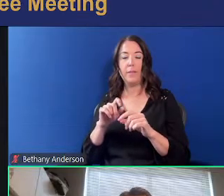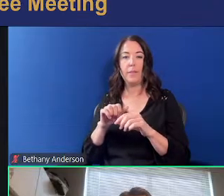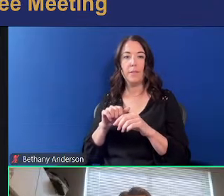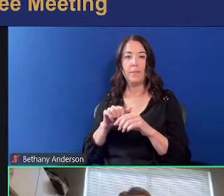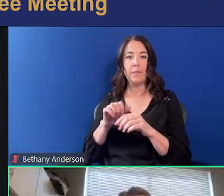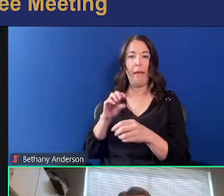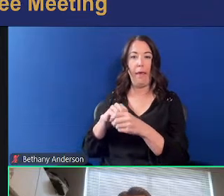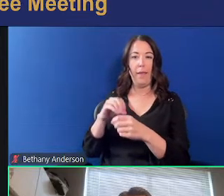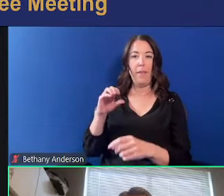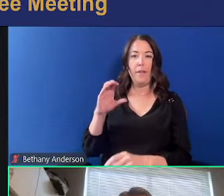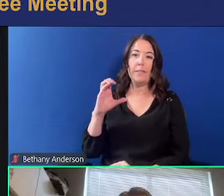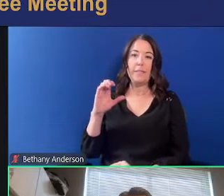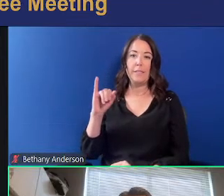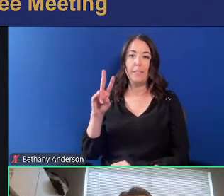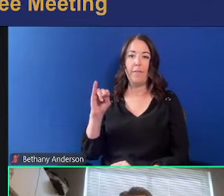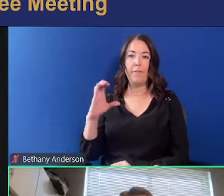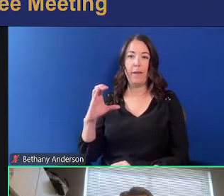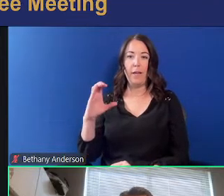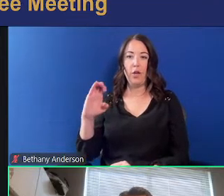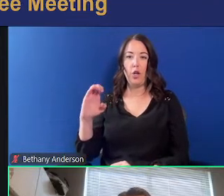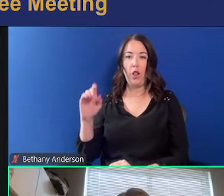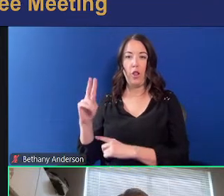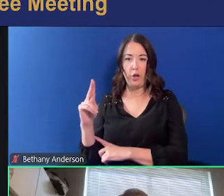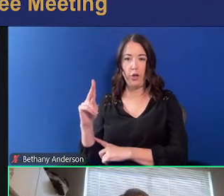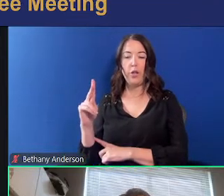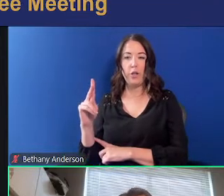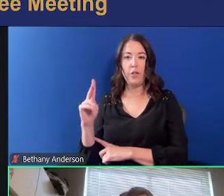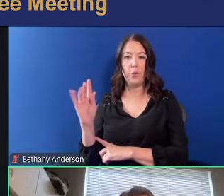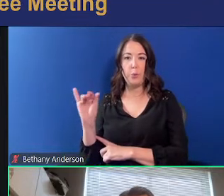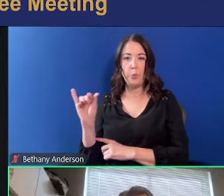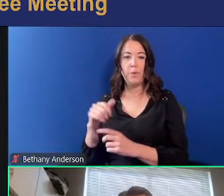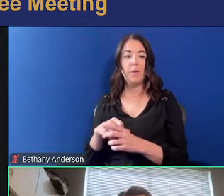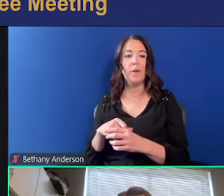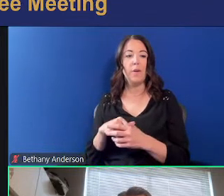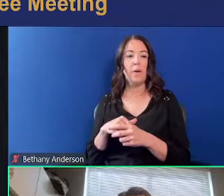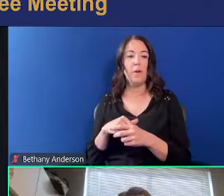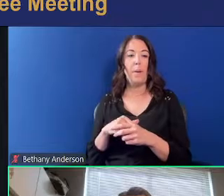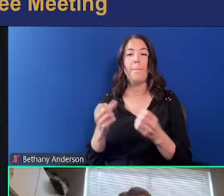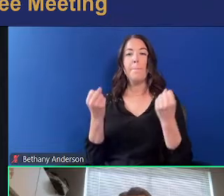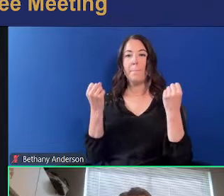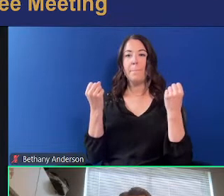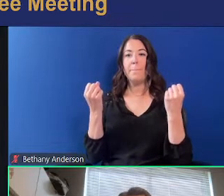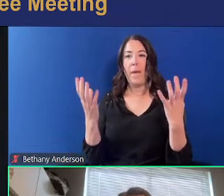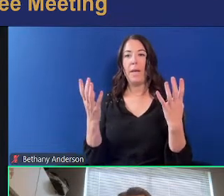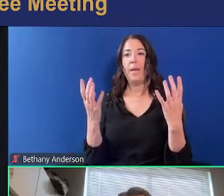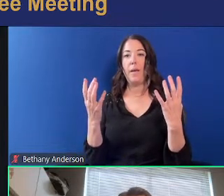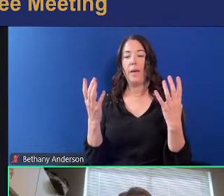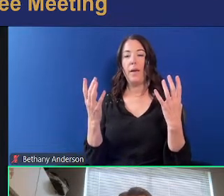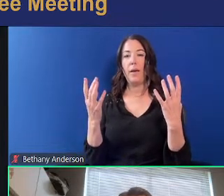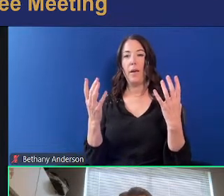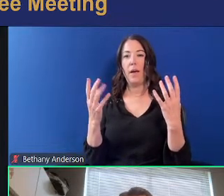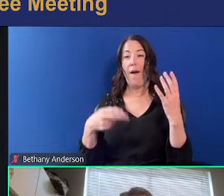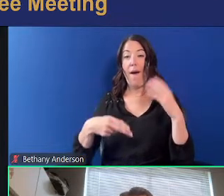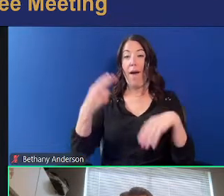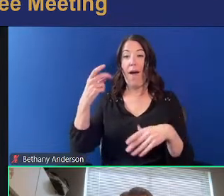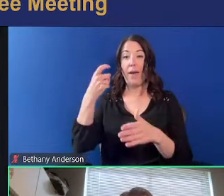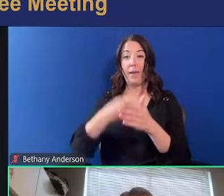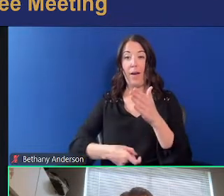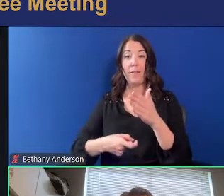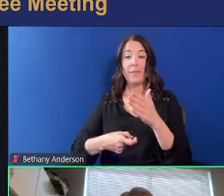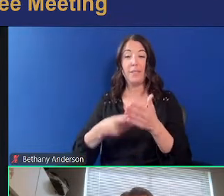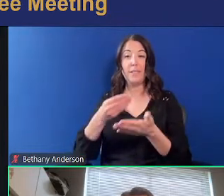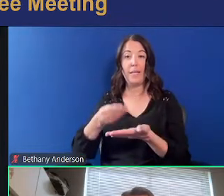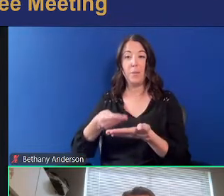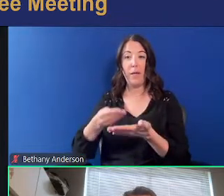well. The reason for that is you'll see in there, many of the high cost expenses related to